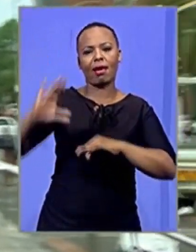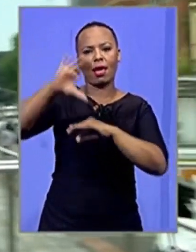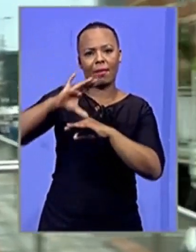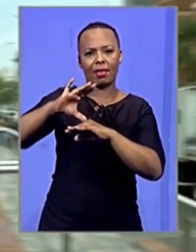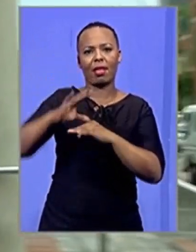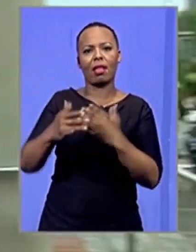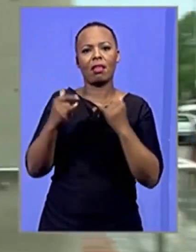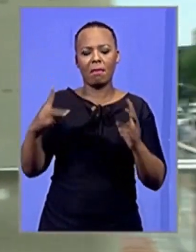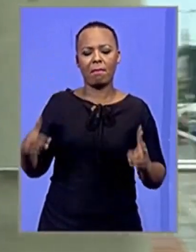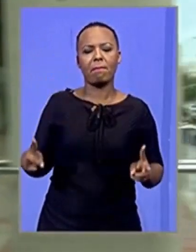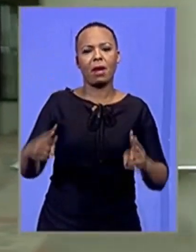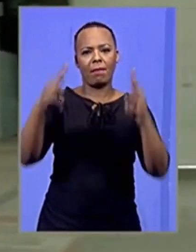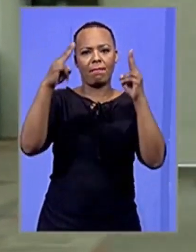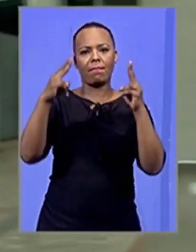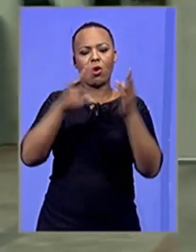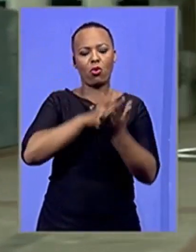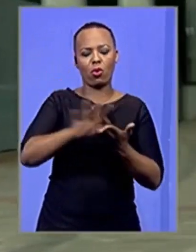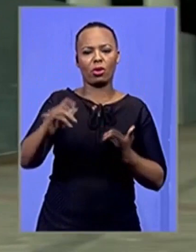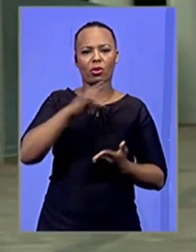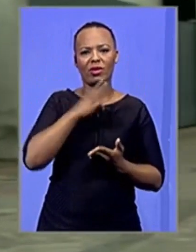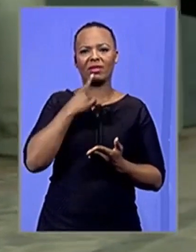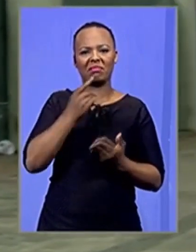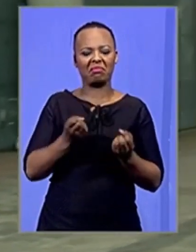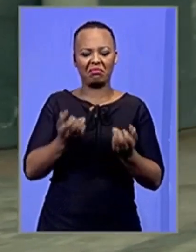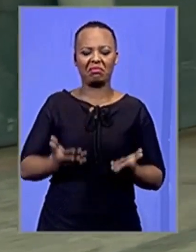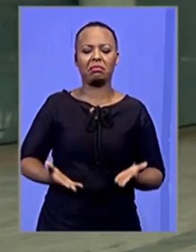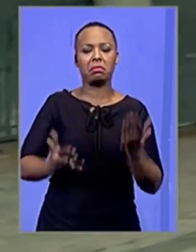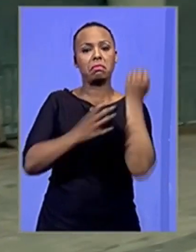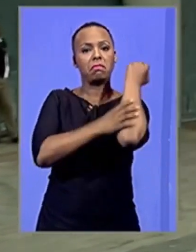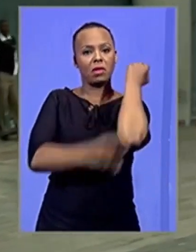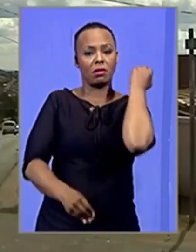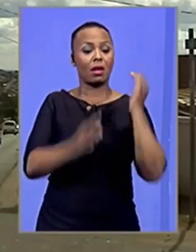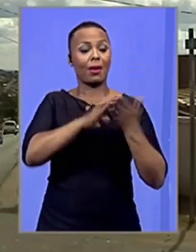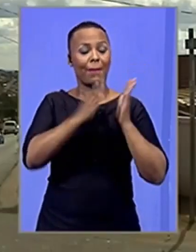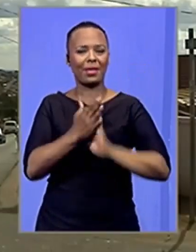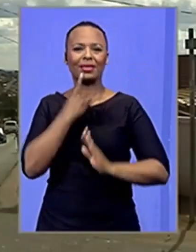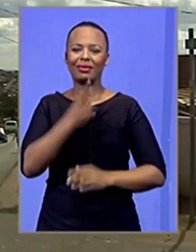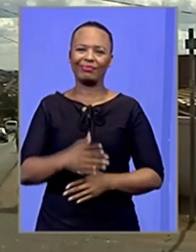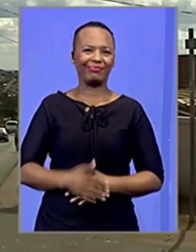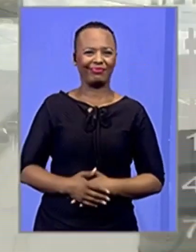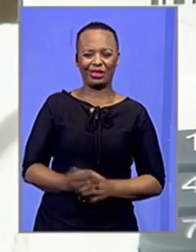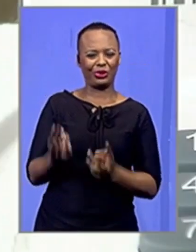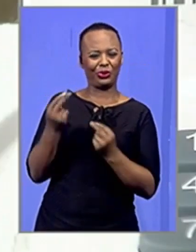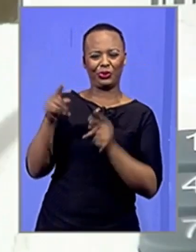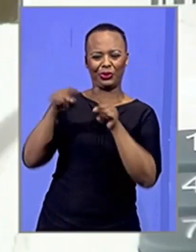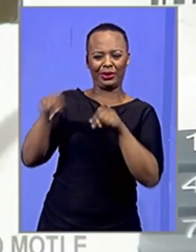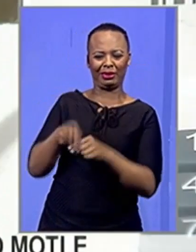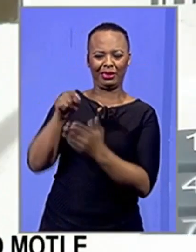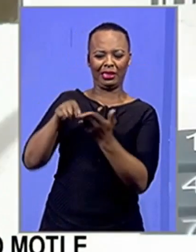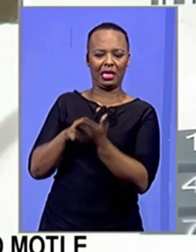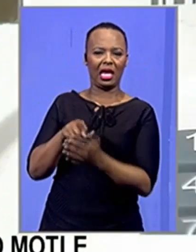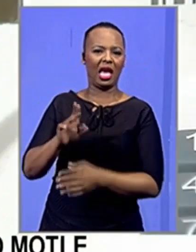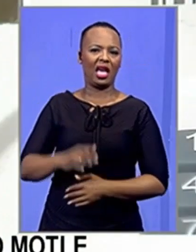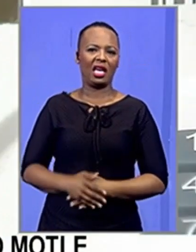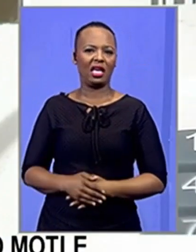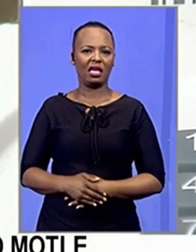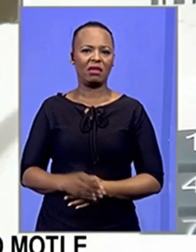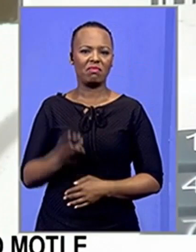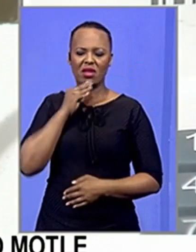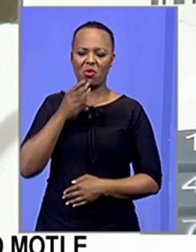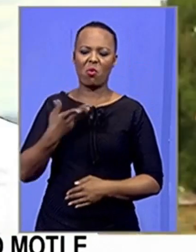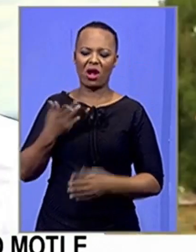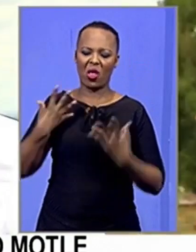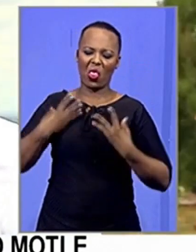ya kgaolwa ka ntlha ya tsamaiso e sokameng. Jaanong baagi ba re eno e ntšha le yone ke maano fela a go ba tlhotlhora